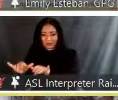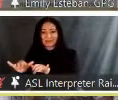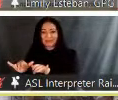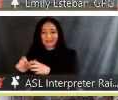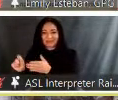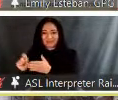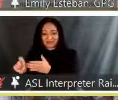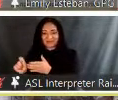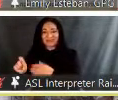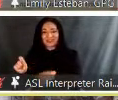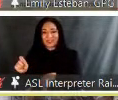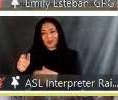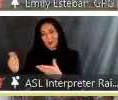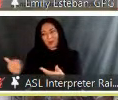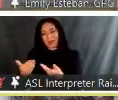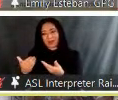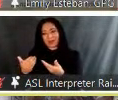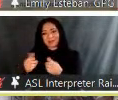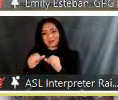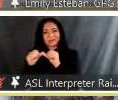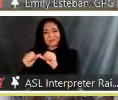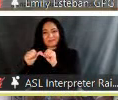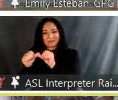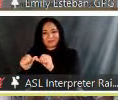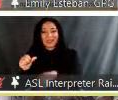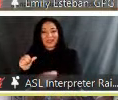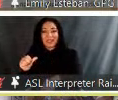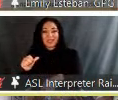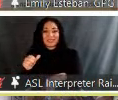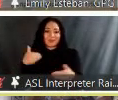comment over the next hour. We